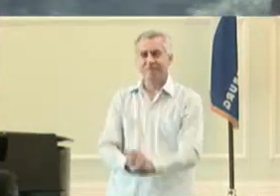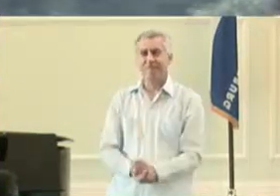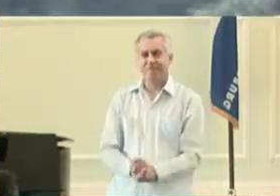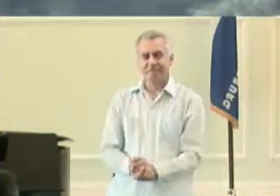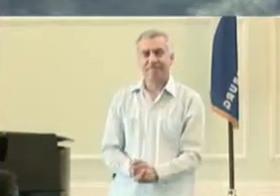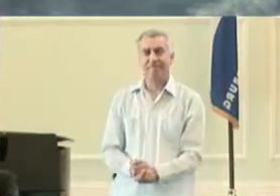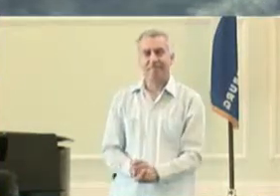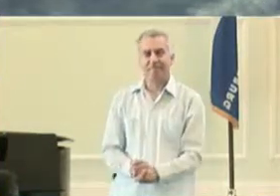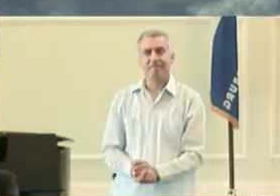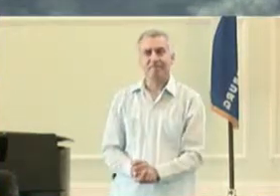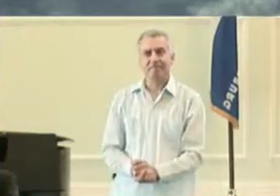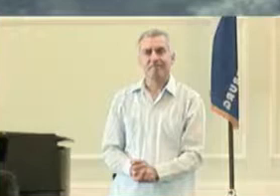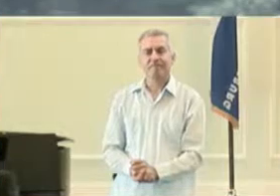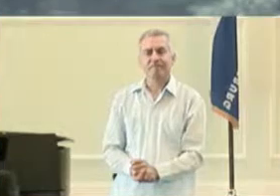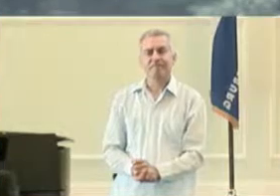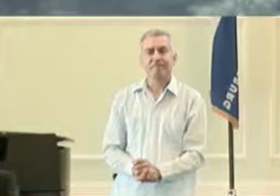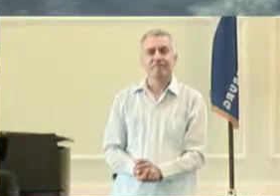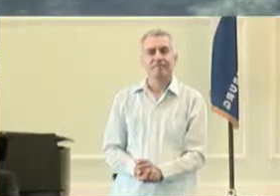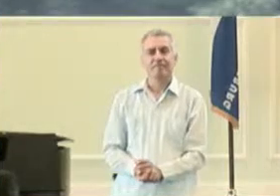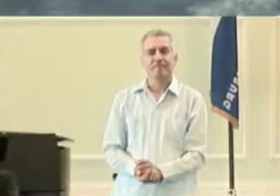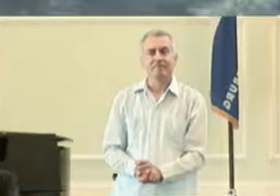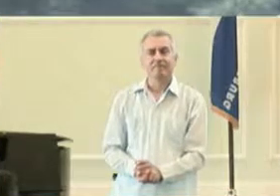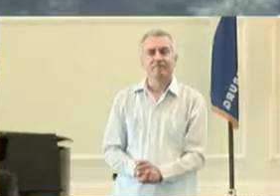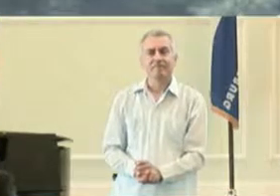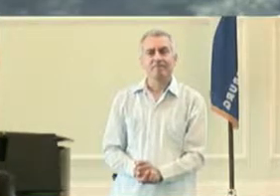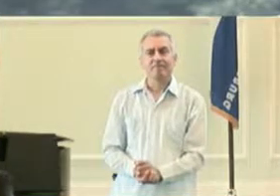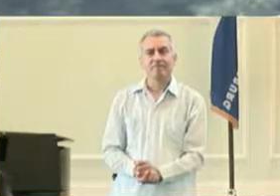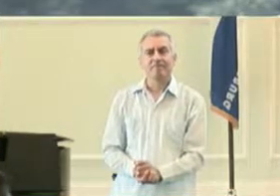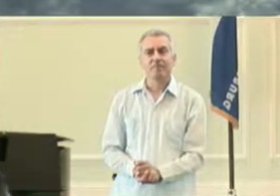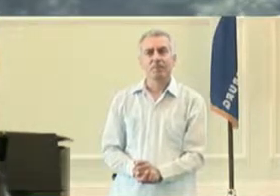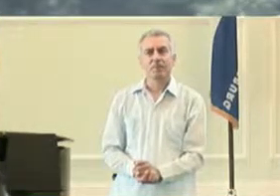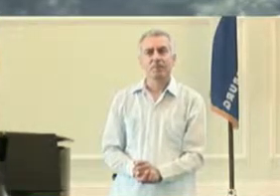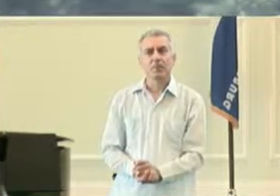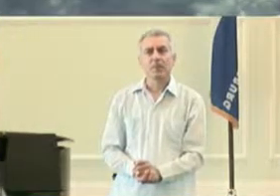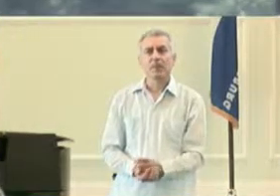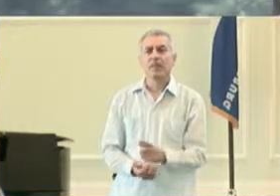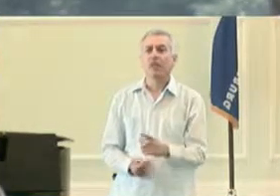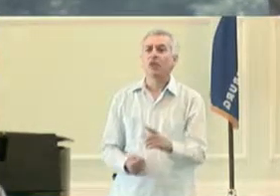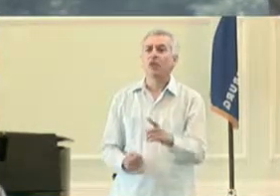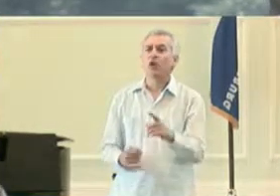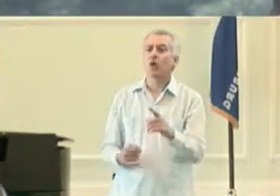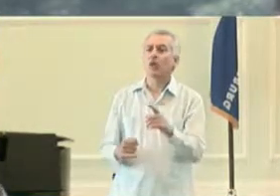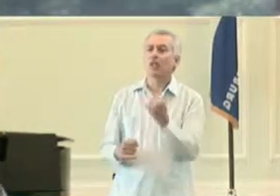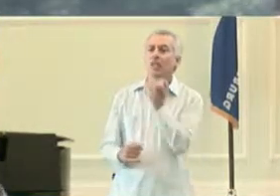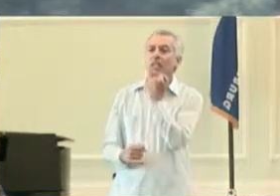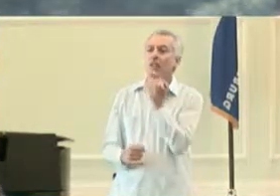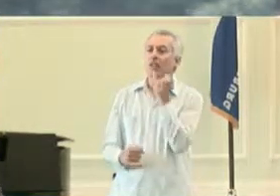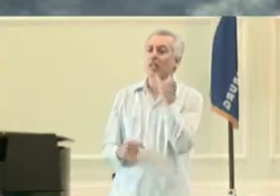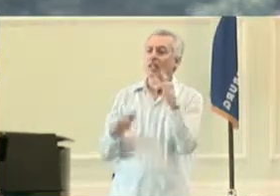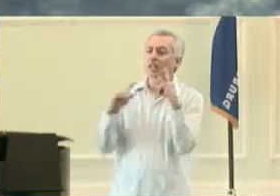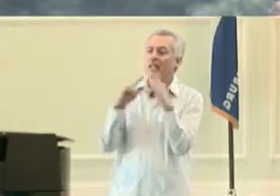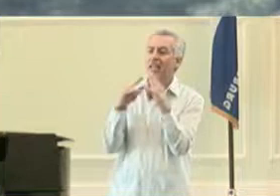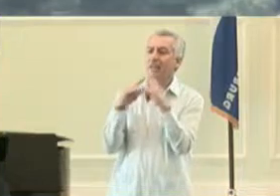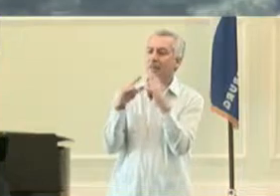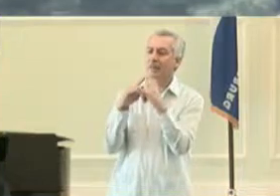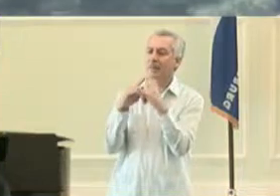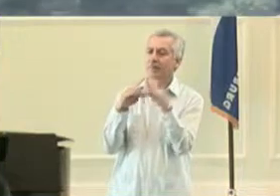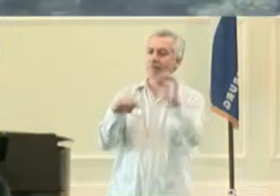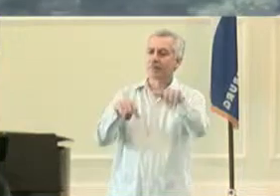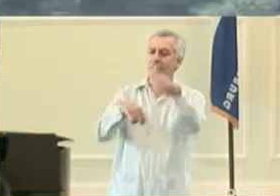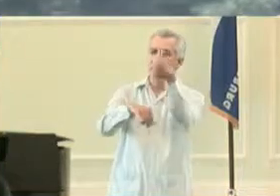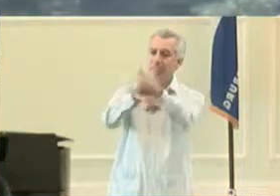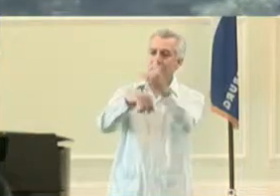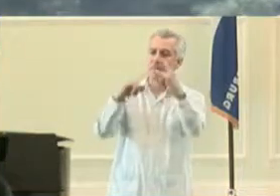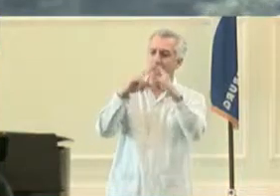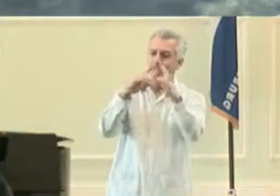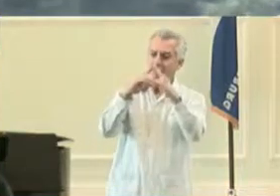that Israel, in verse 2, the last part of verse 2, camped there before the mountain. So this was the mountain of